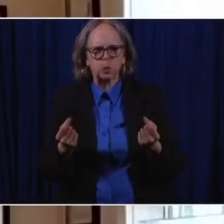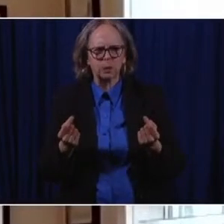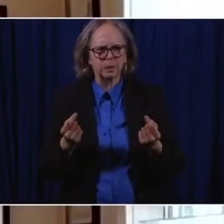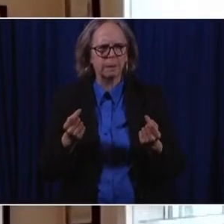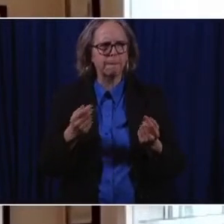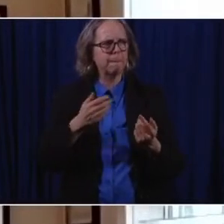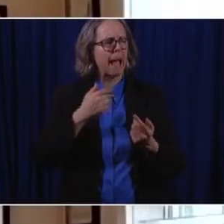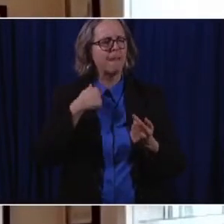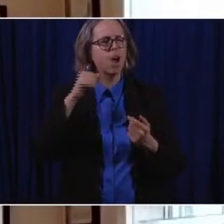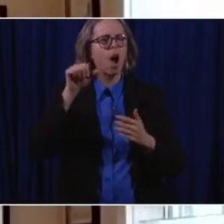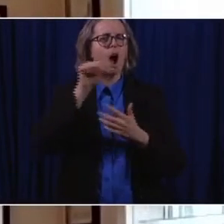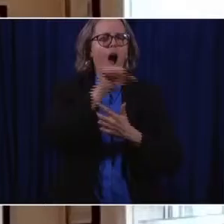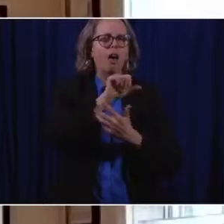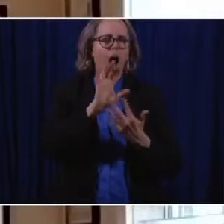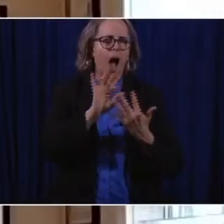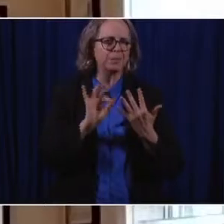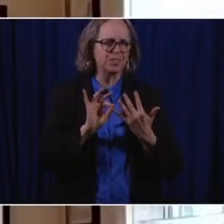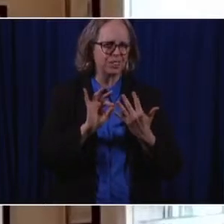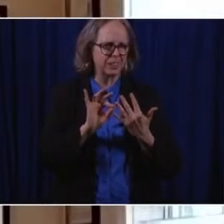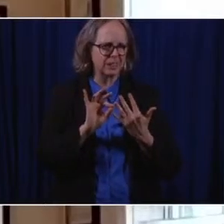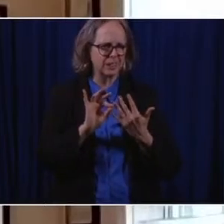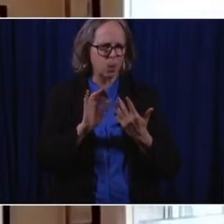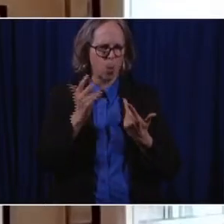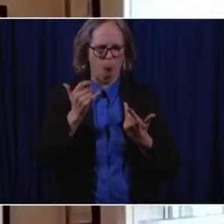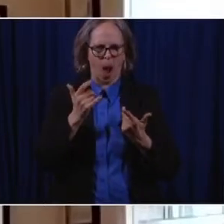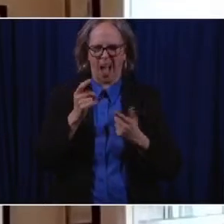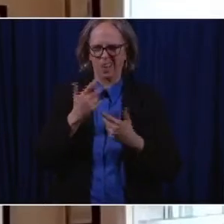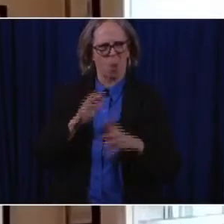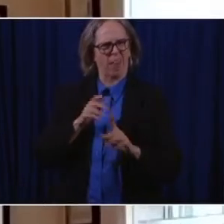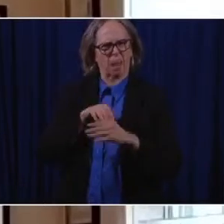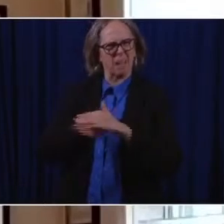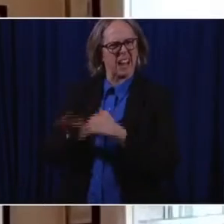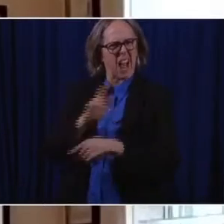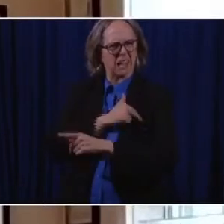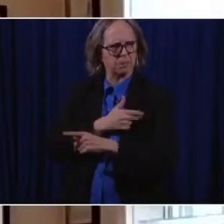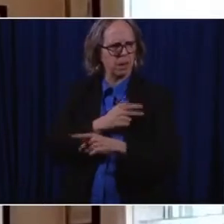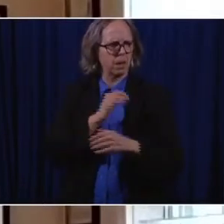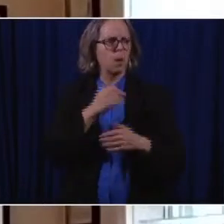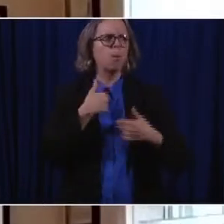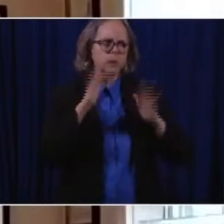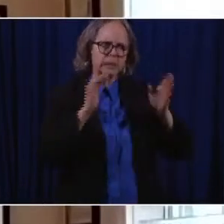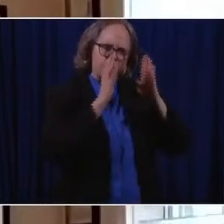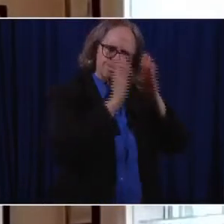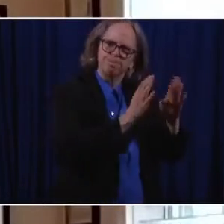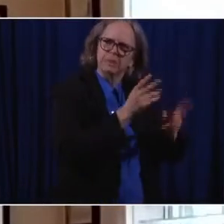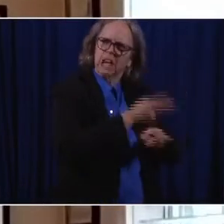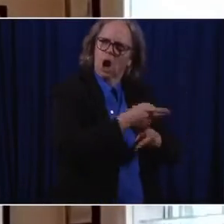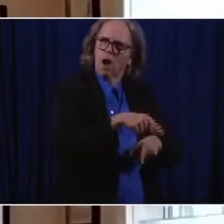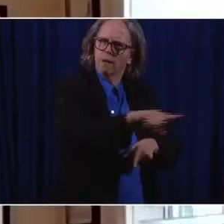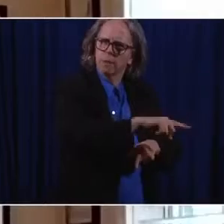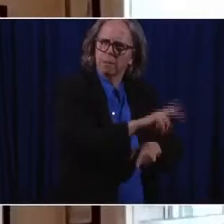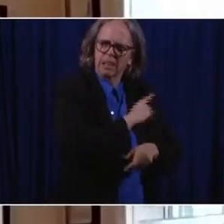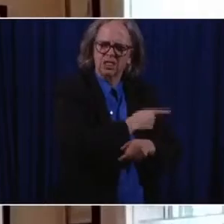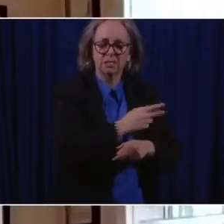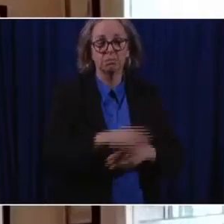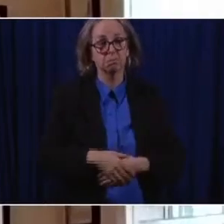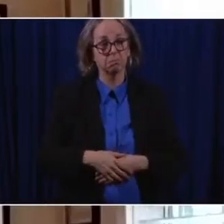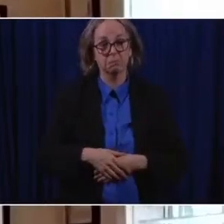them that keeps them out of the hospital. And I'll tell you this, whenever doctors can treat somebody outside the